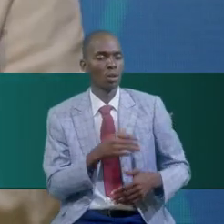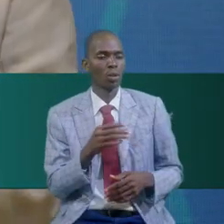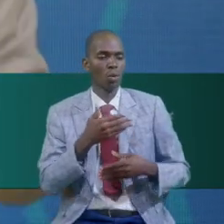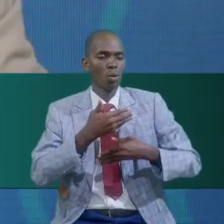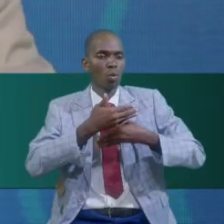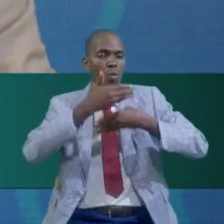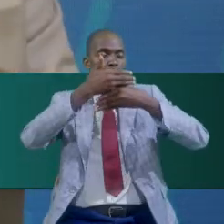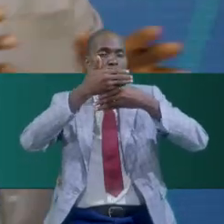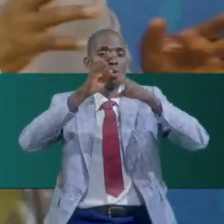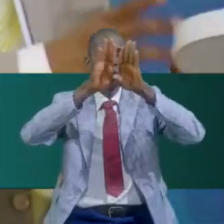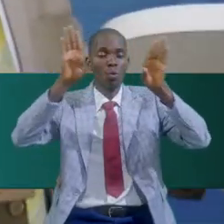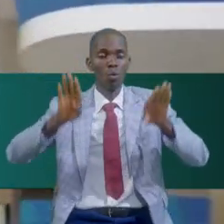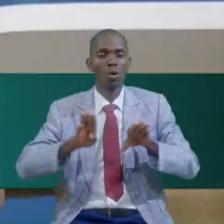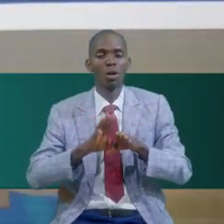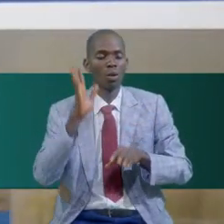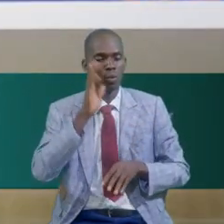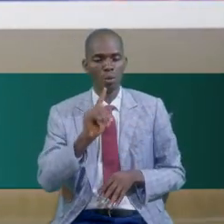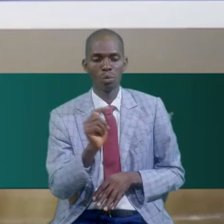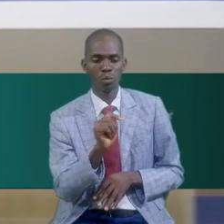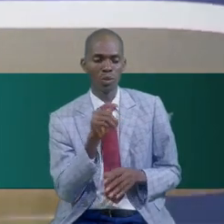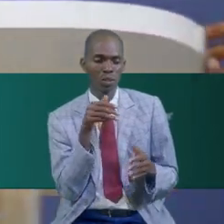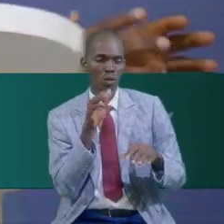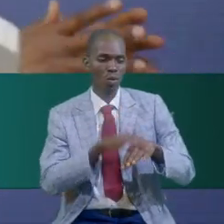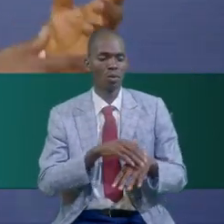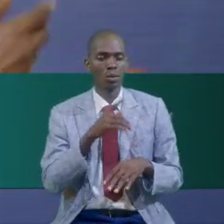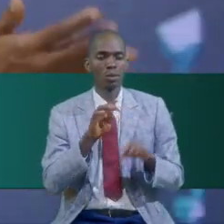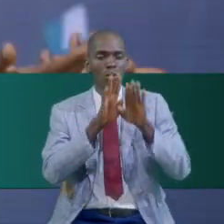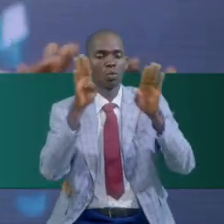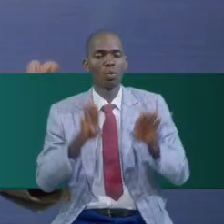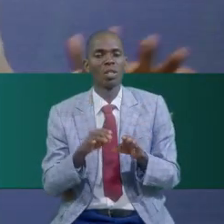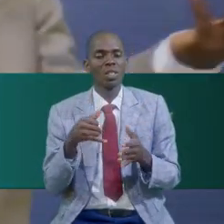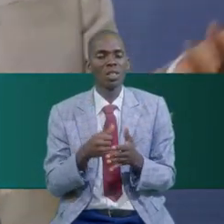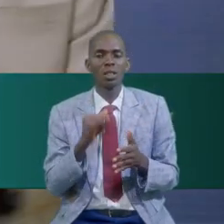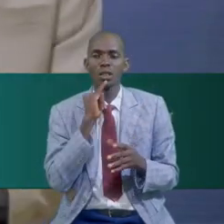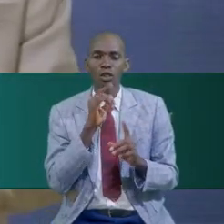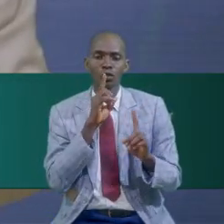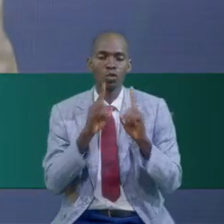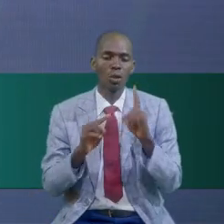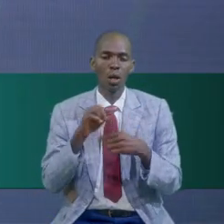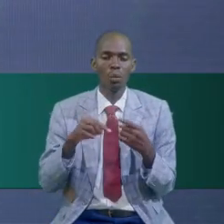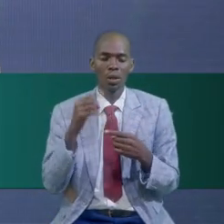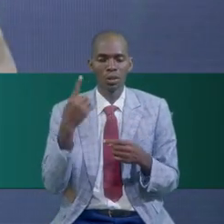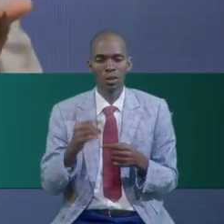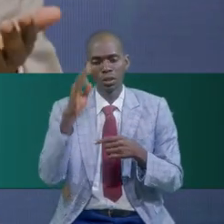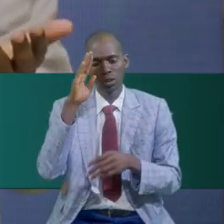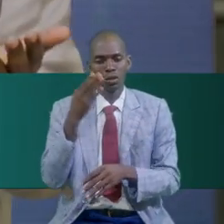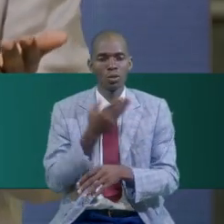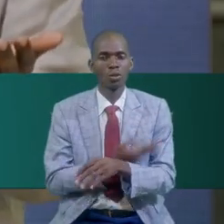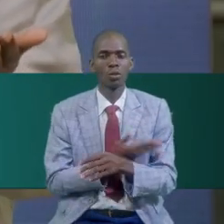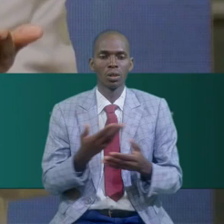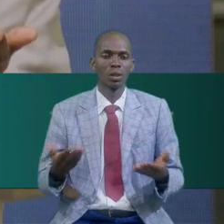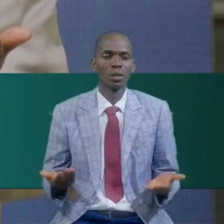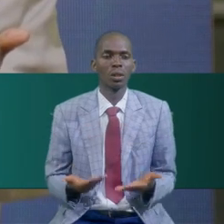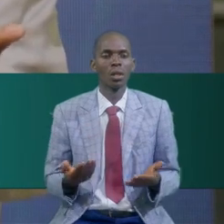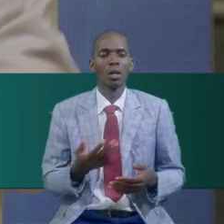the wall. It's talking about the sons, and it's talking about the posterity of Ahab. All that